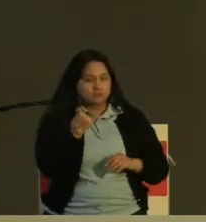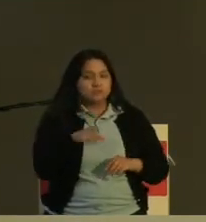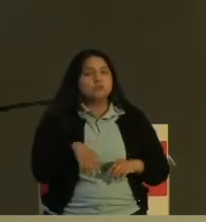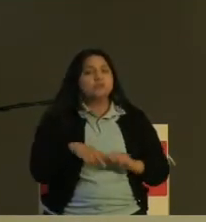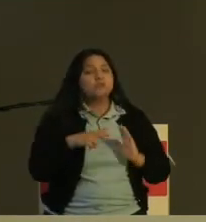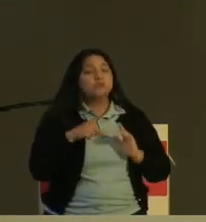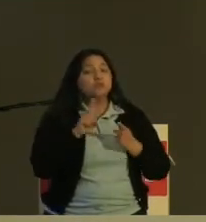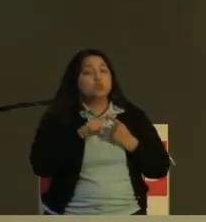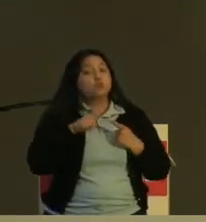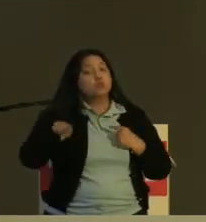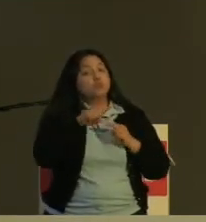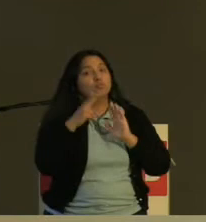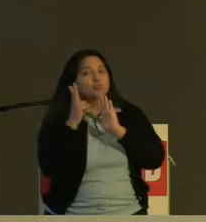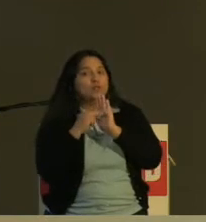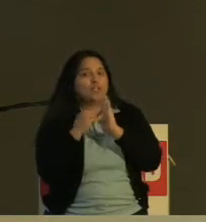Reader,